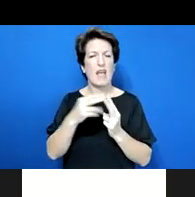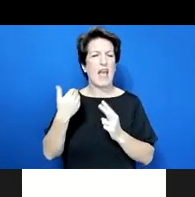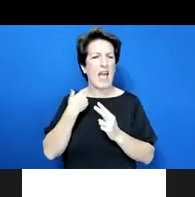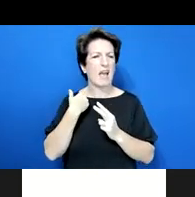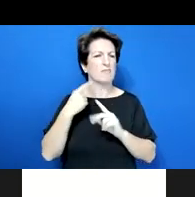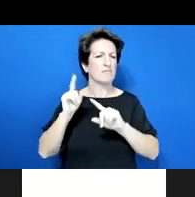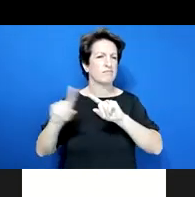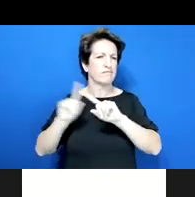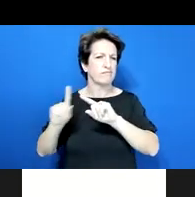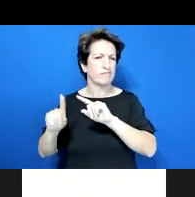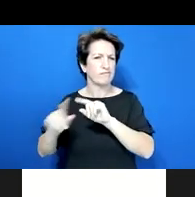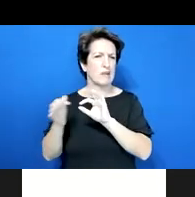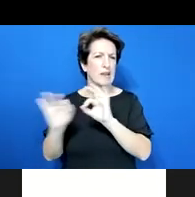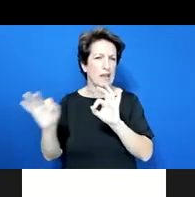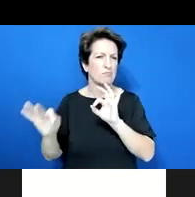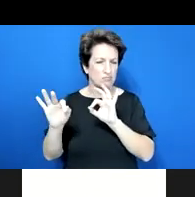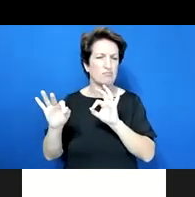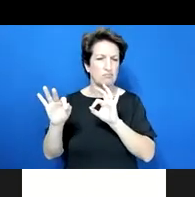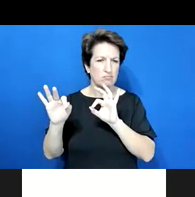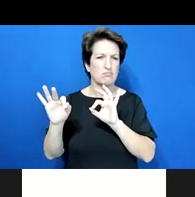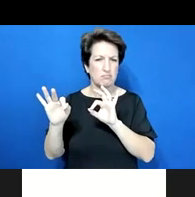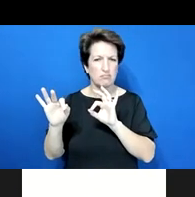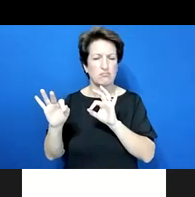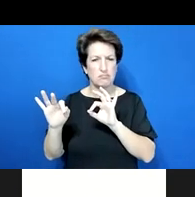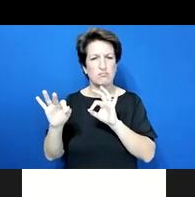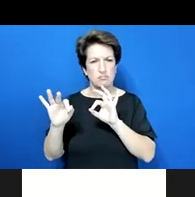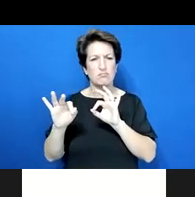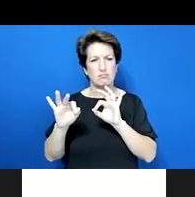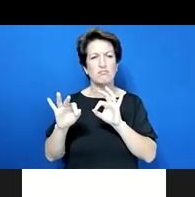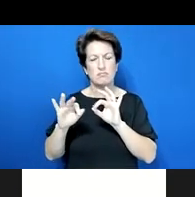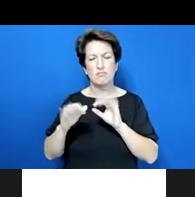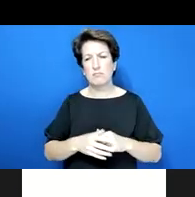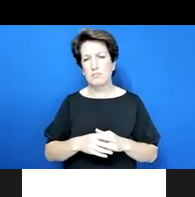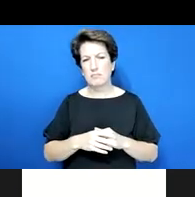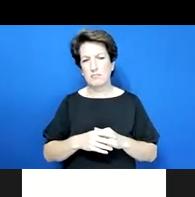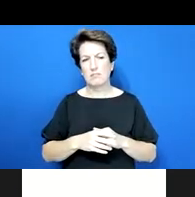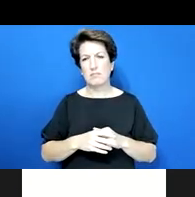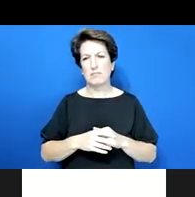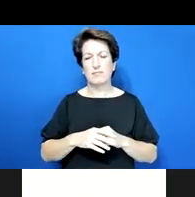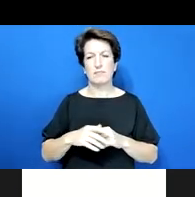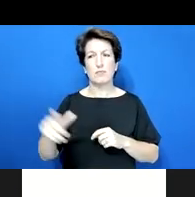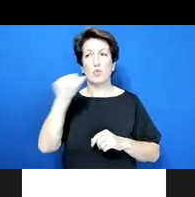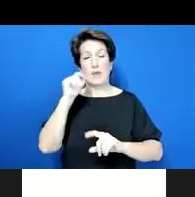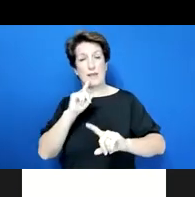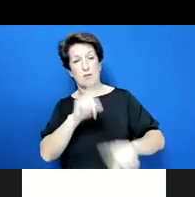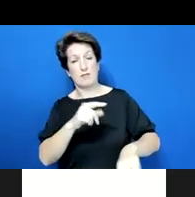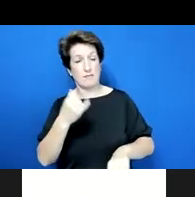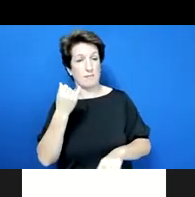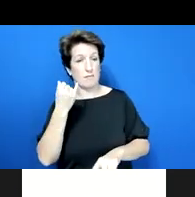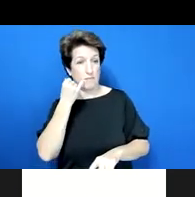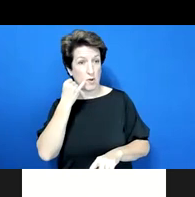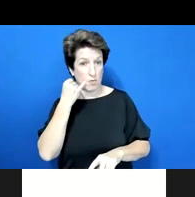multilingual capability. So you know, and the operators, I can't say exactly how